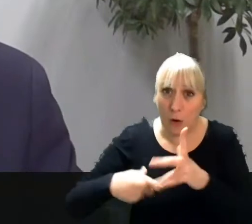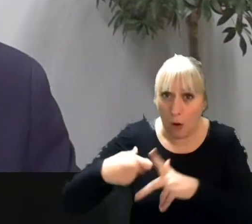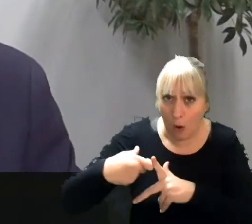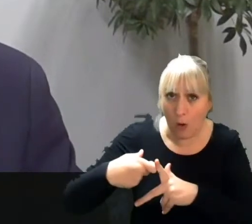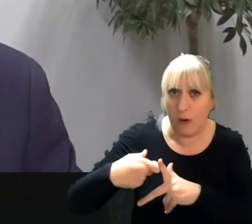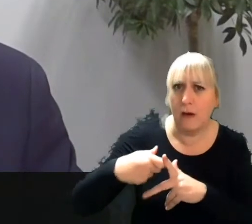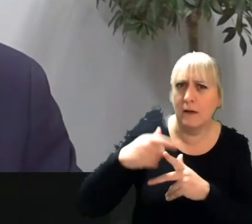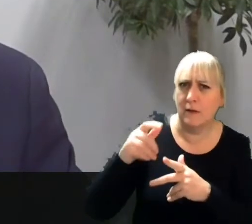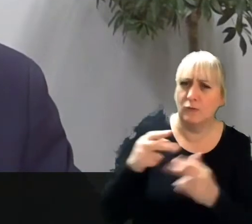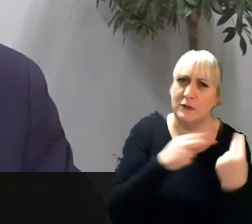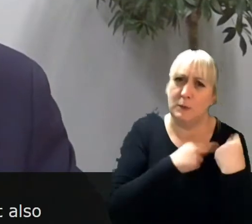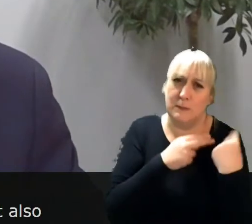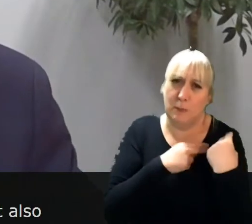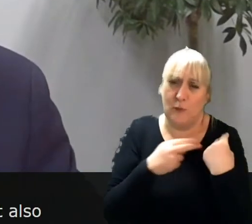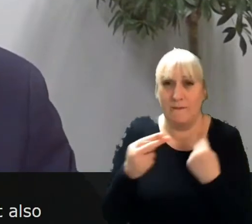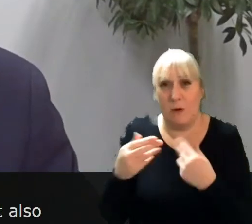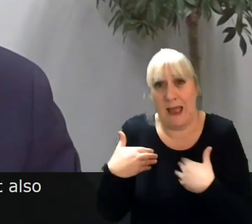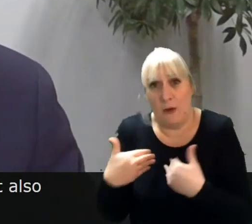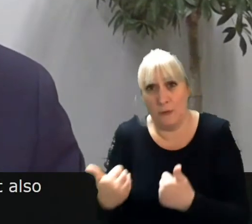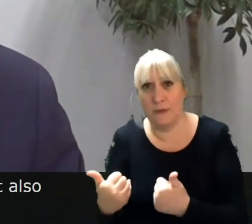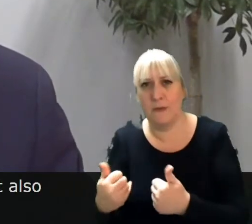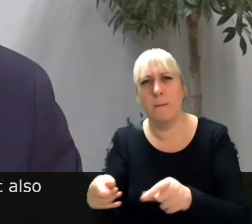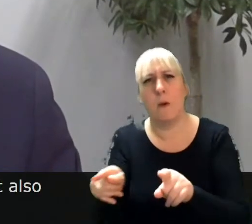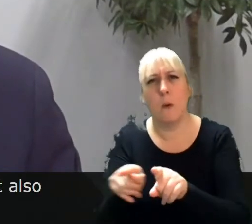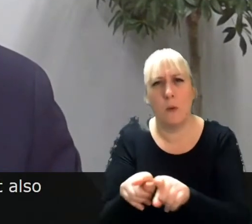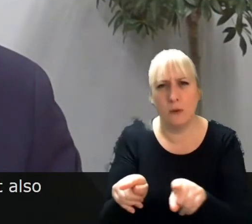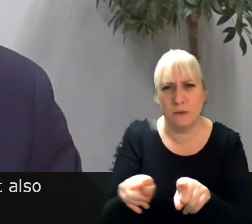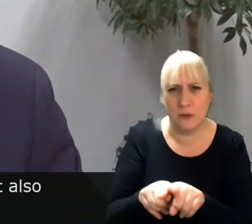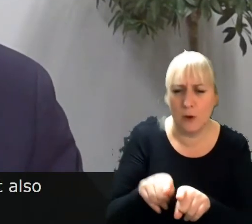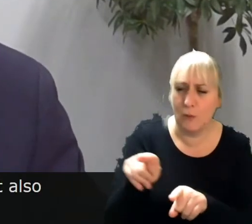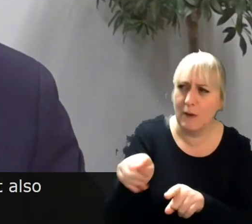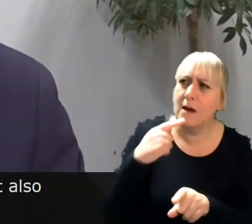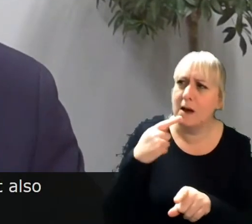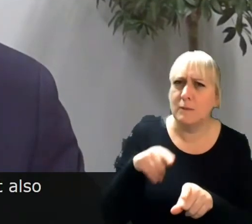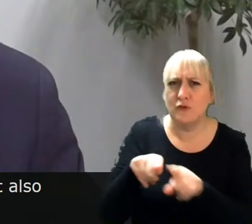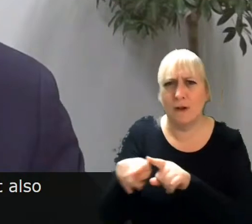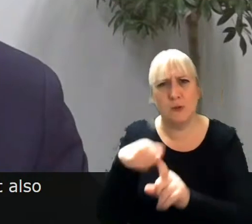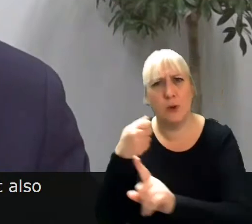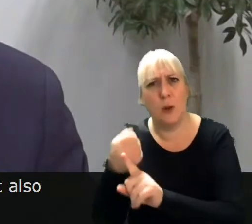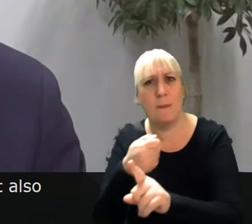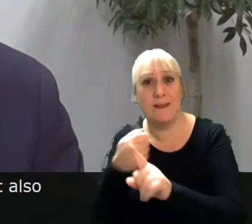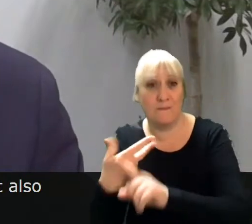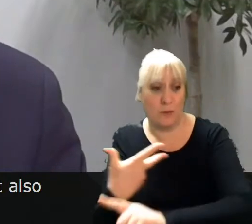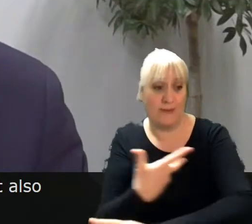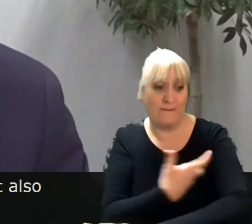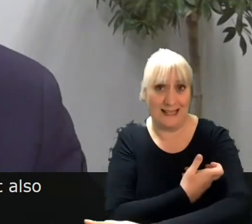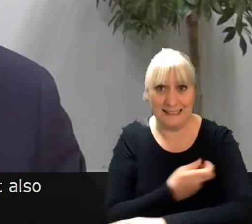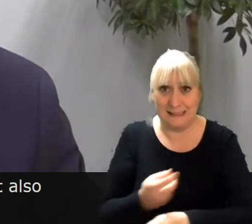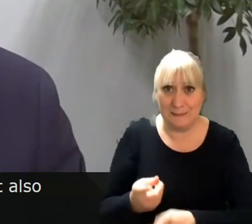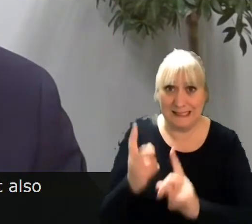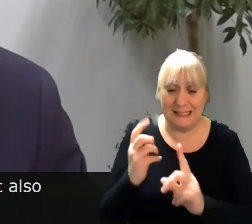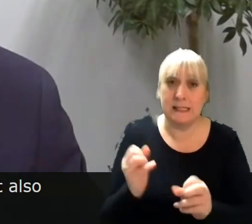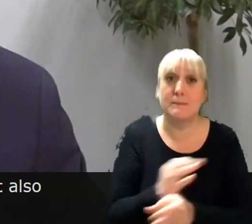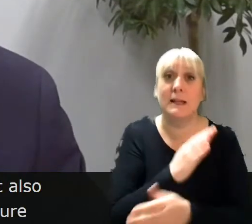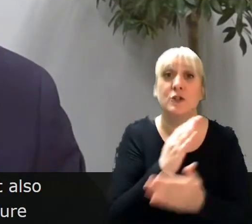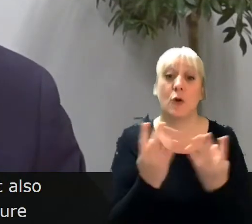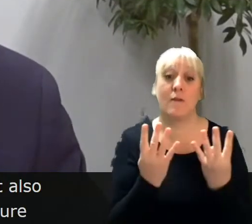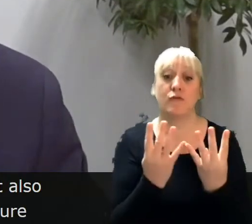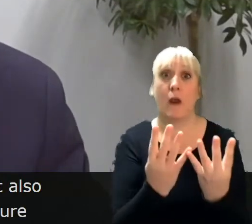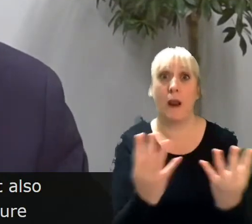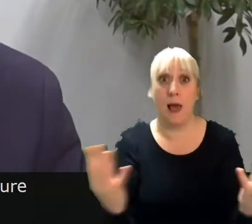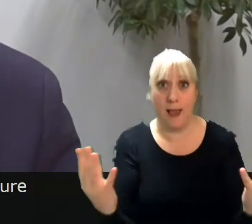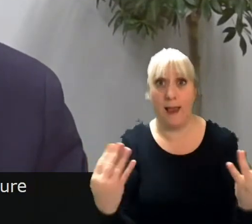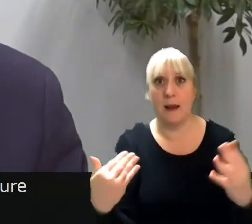of vaccinations and immunisations, about making sure that for those workers in the front line, like transport workers like